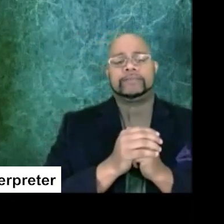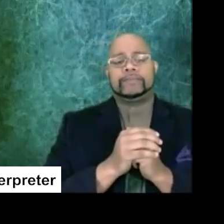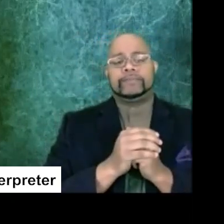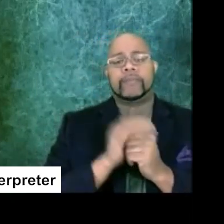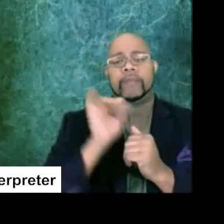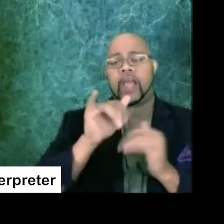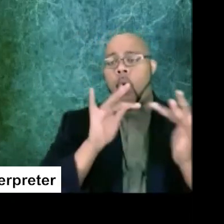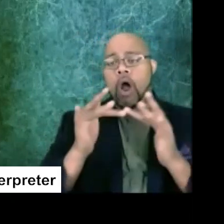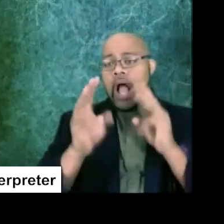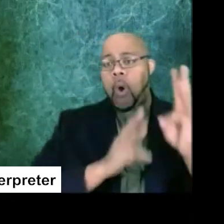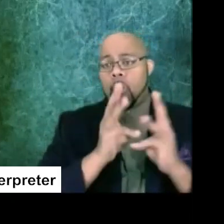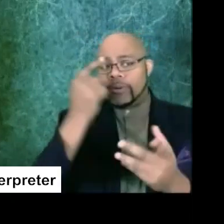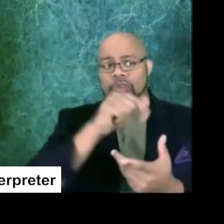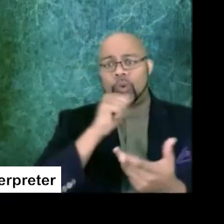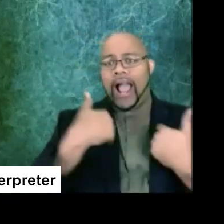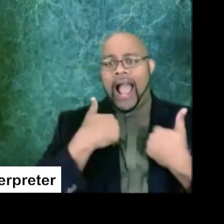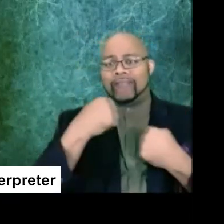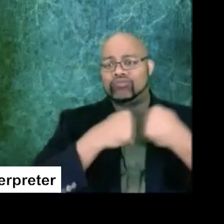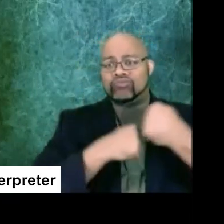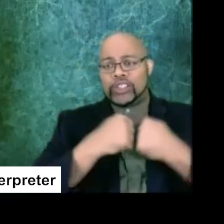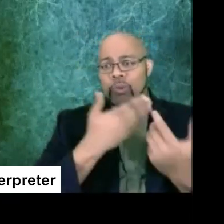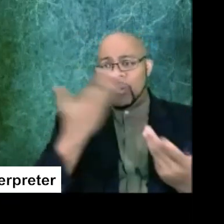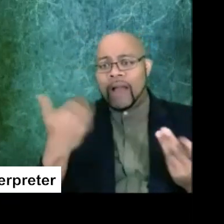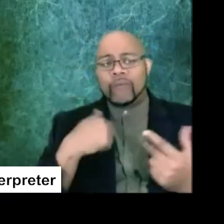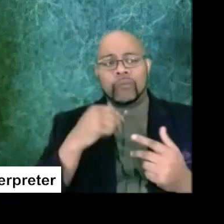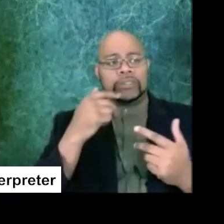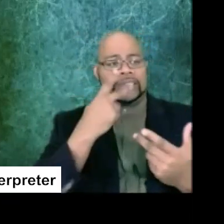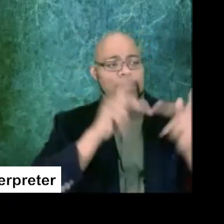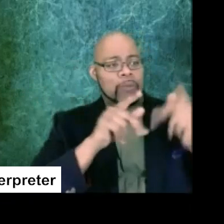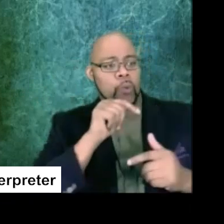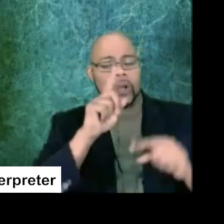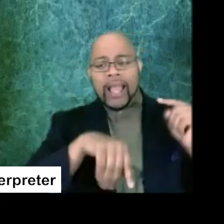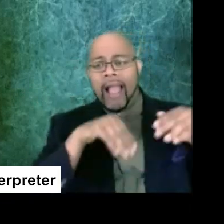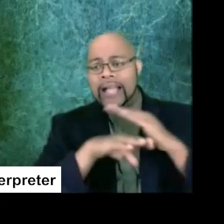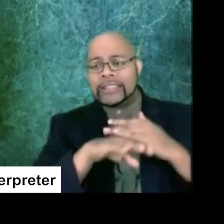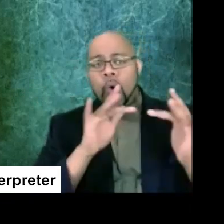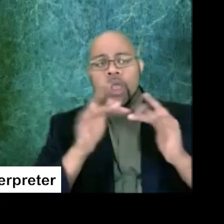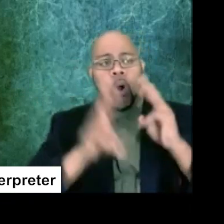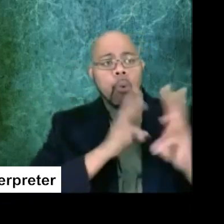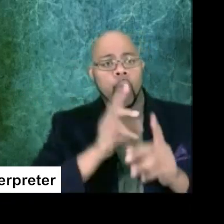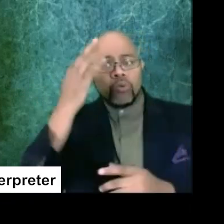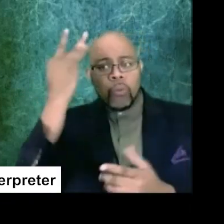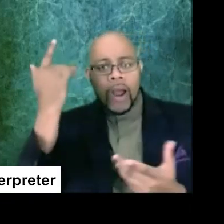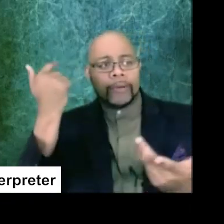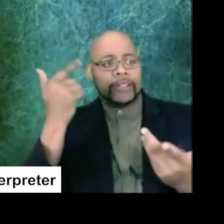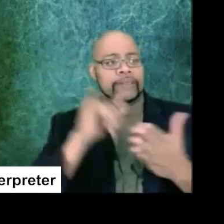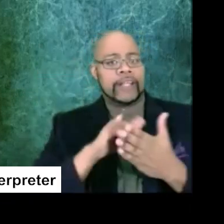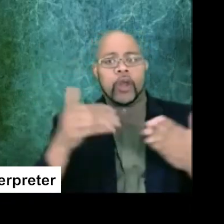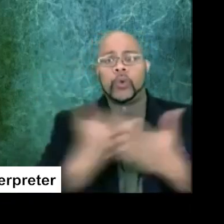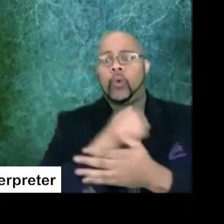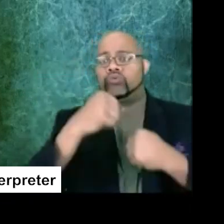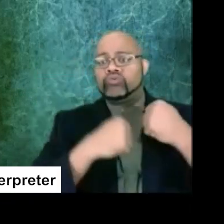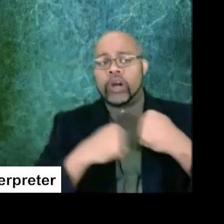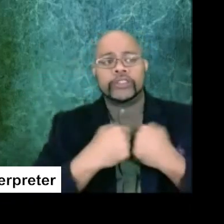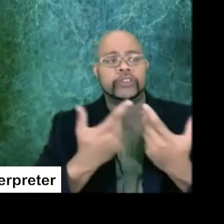the online world because they don't have the infrastructure. We're looking at people who can't access the online world because the new infrastructure